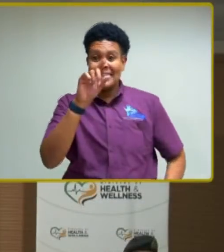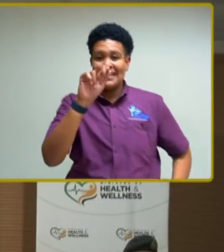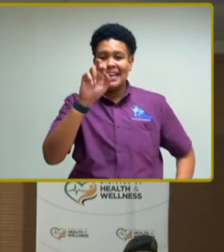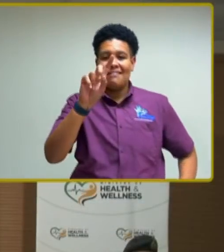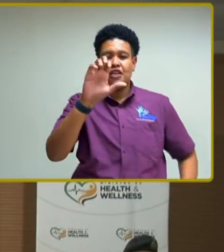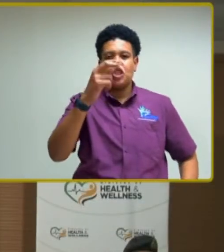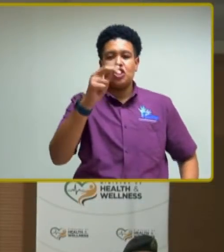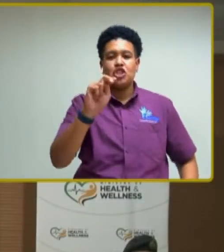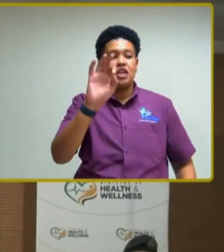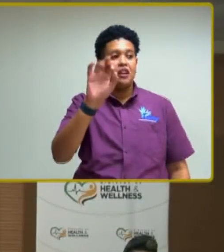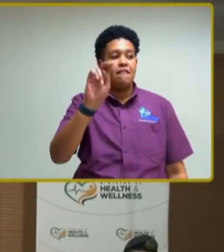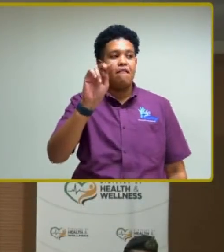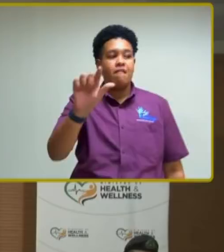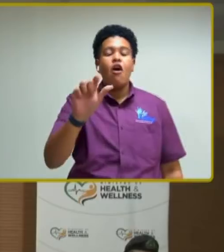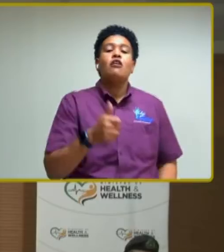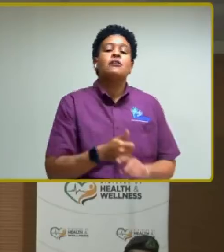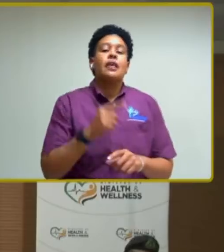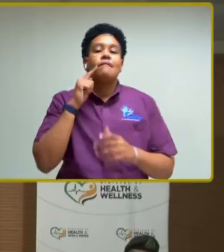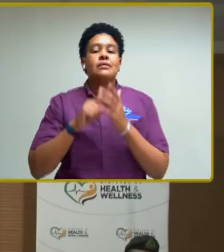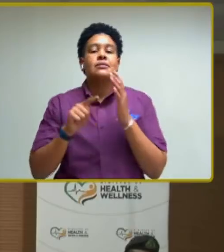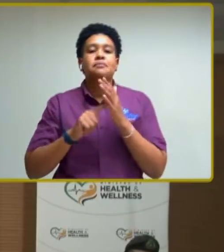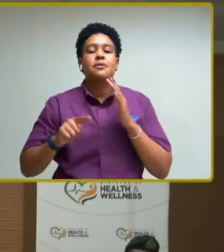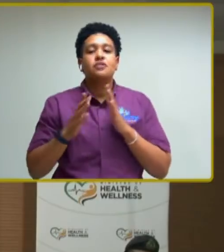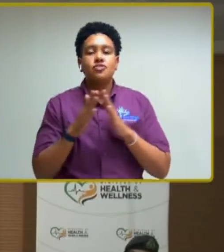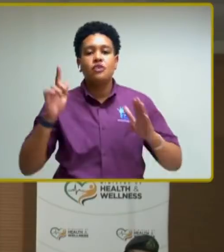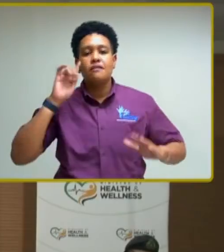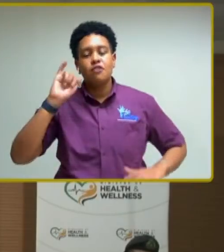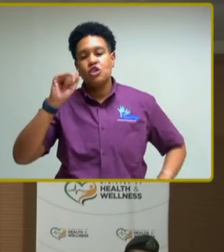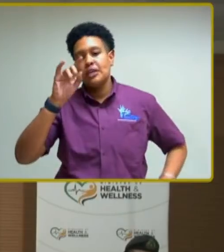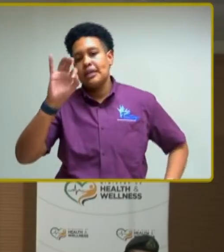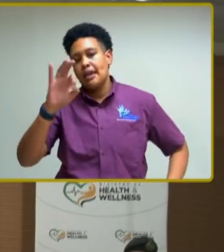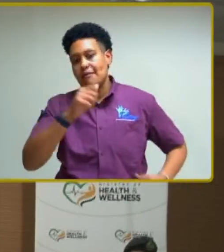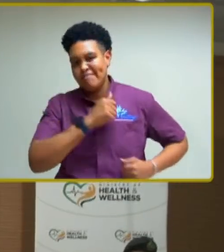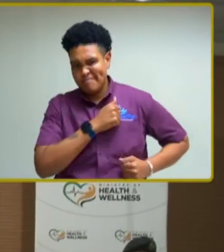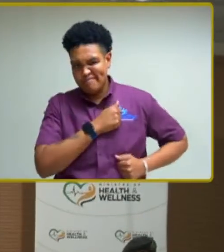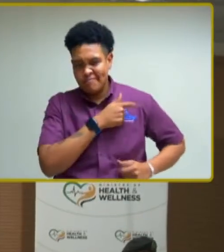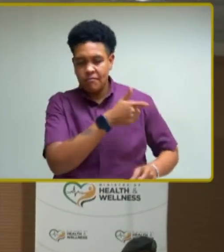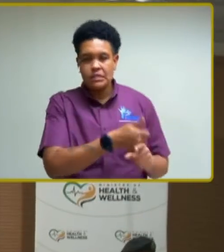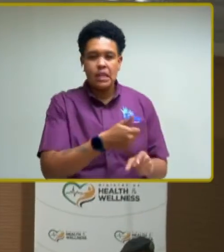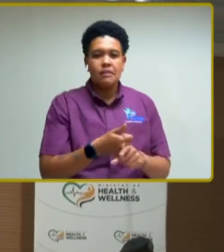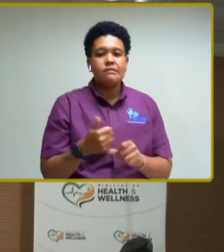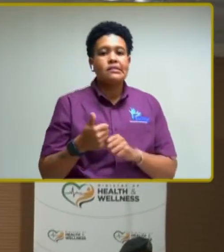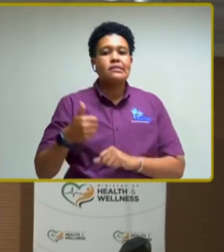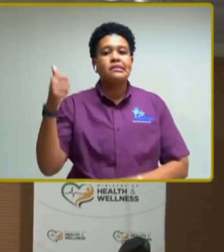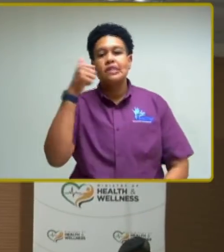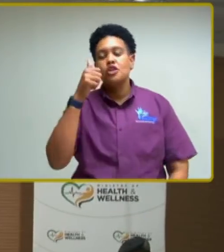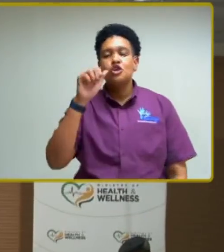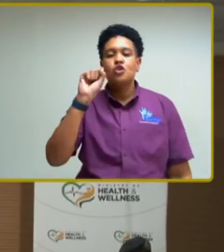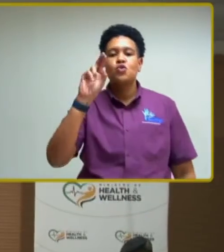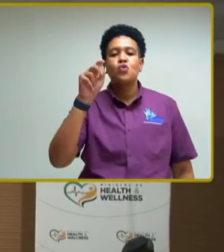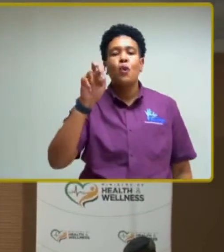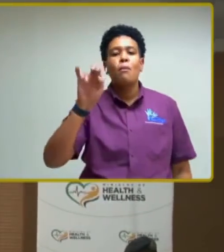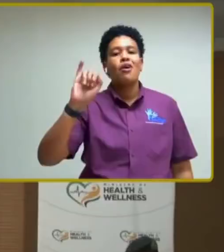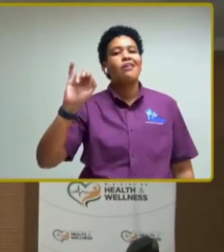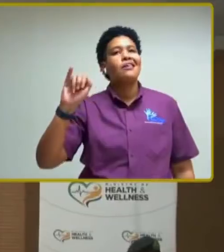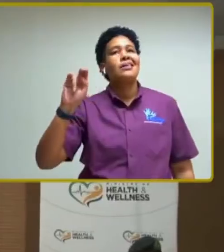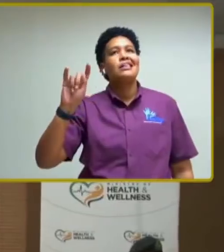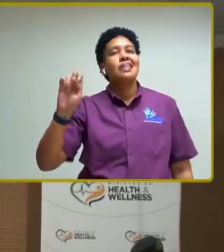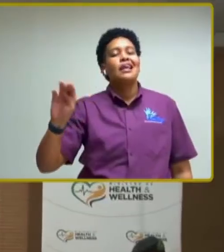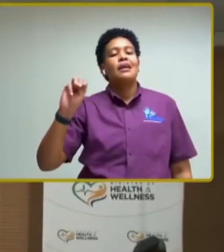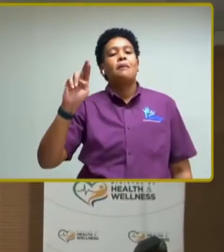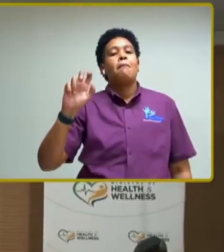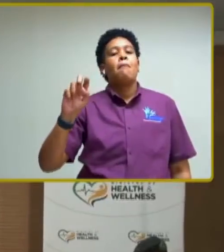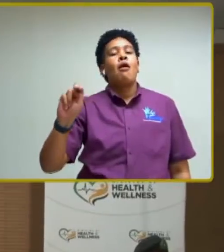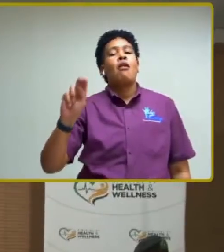Inspector General of the Jamaica Defence Force, and Senior Superintendent Marlon Nesbeth of the Jamaica Constabulary